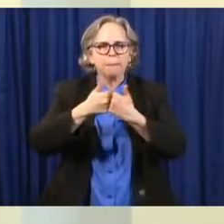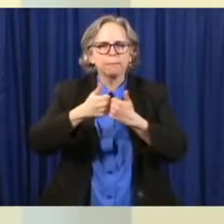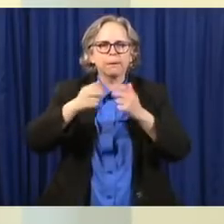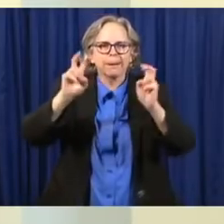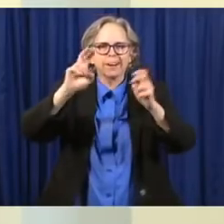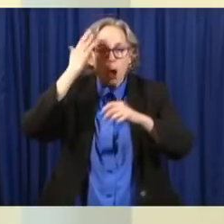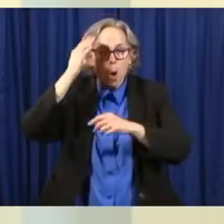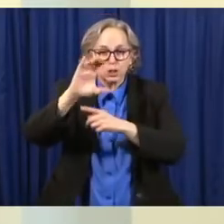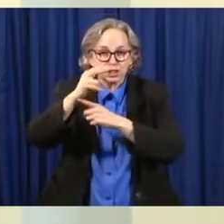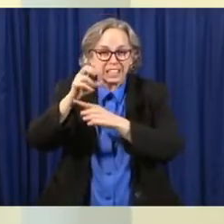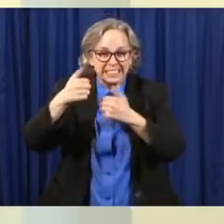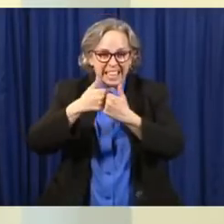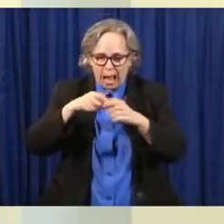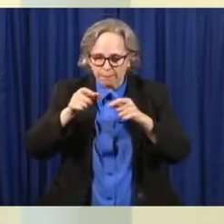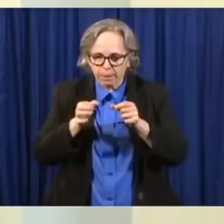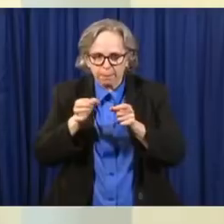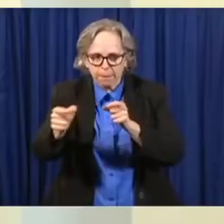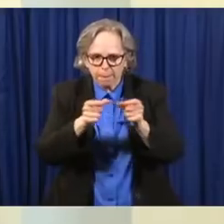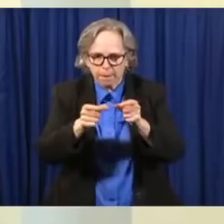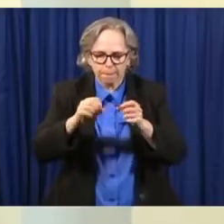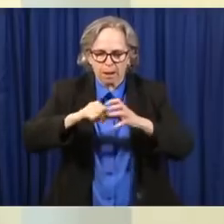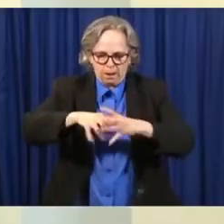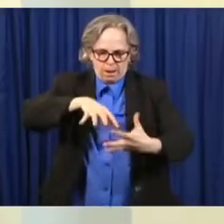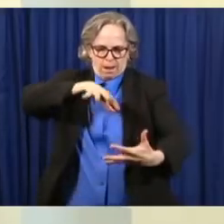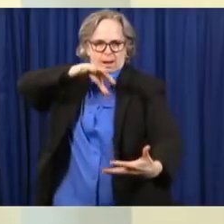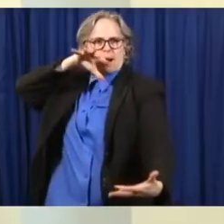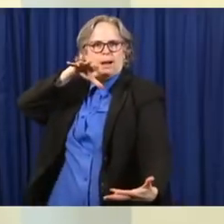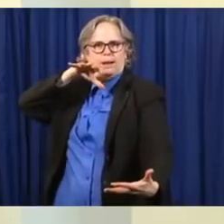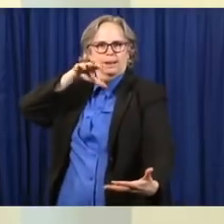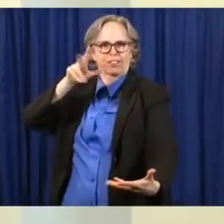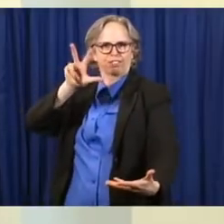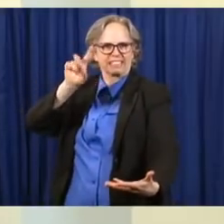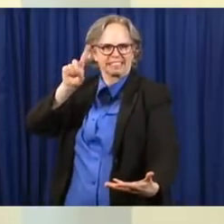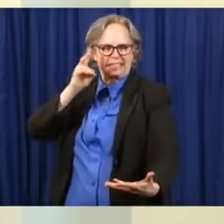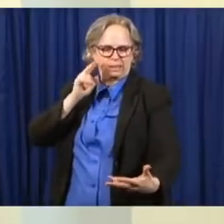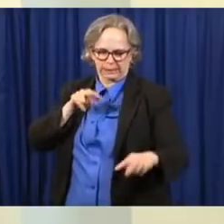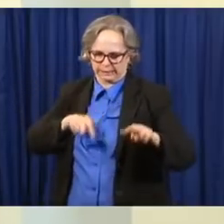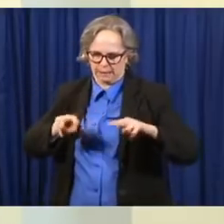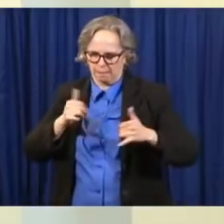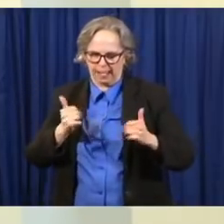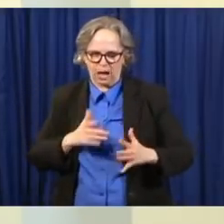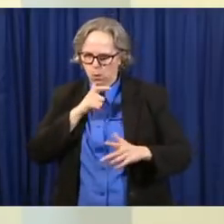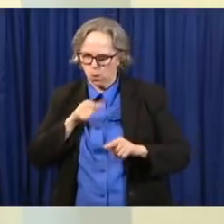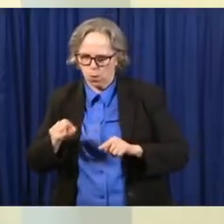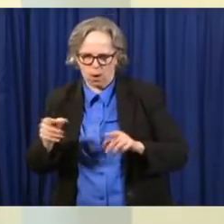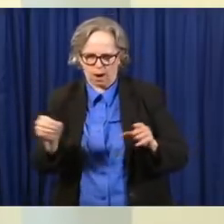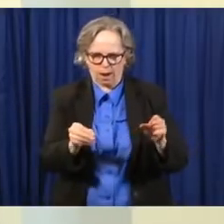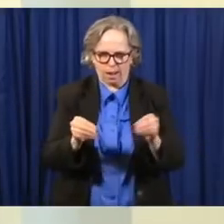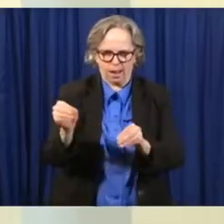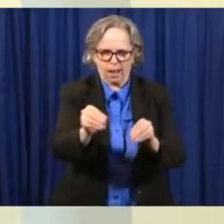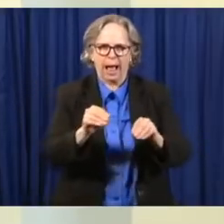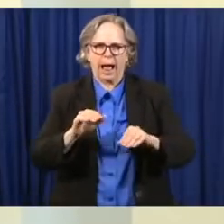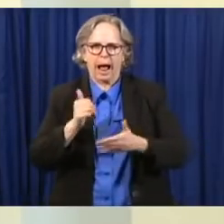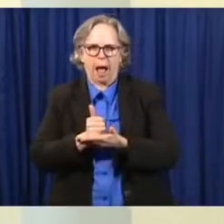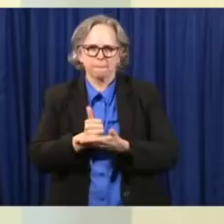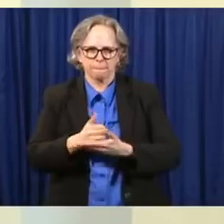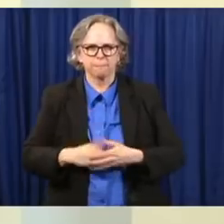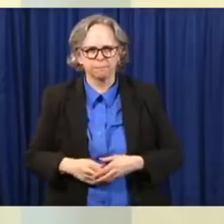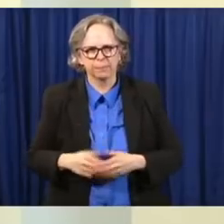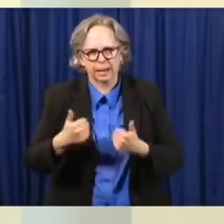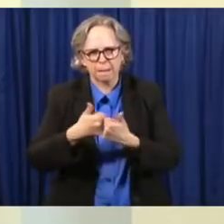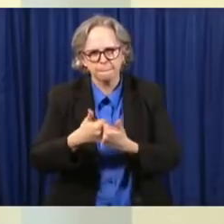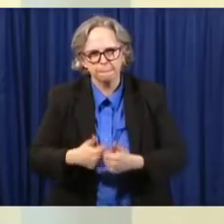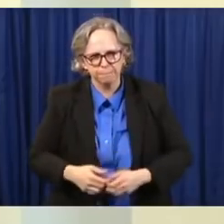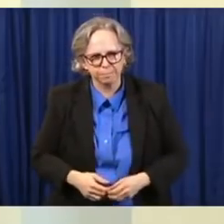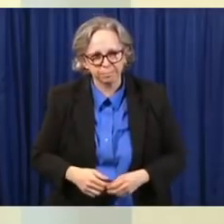agonal kinds of work behind the scenes. And we all want quick answers to the one question, can I go to camp or not?